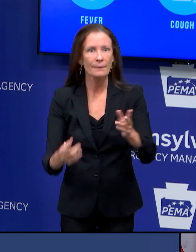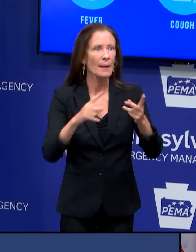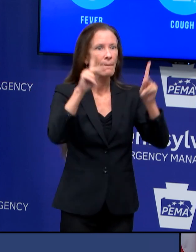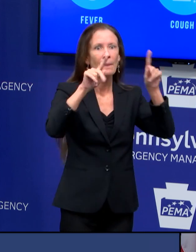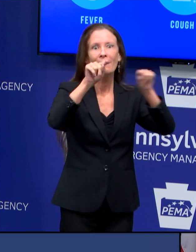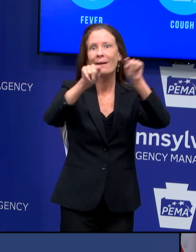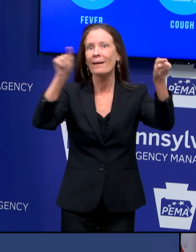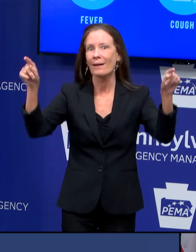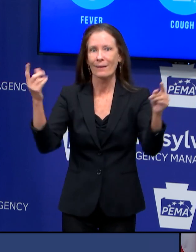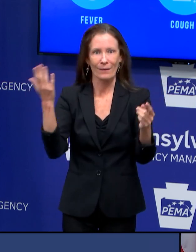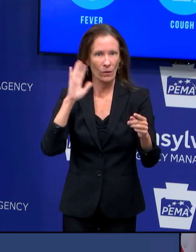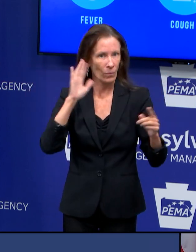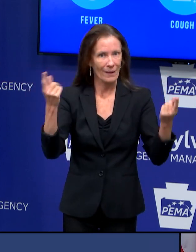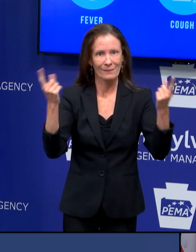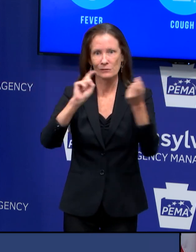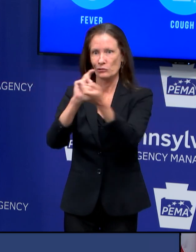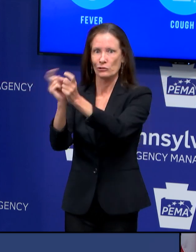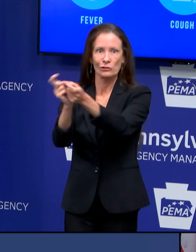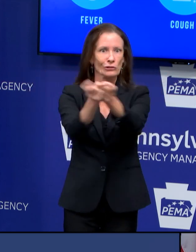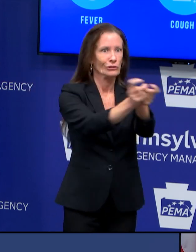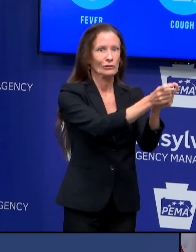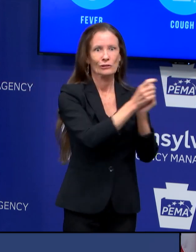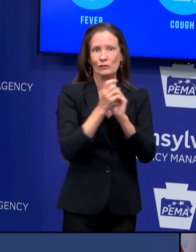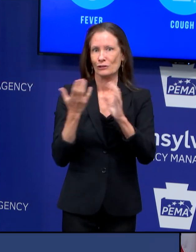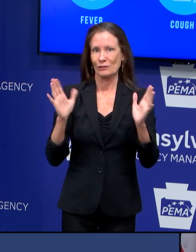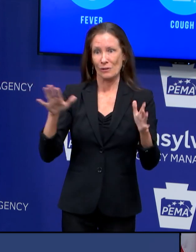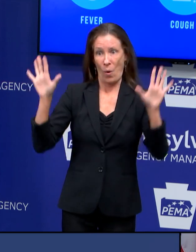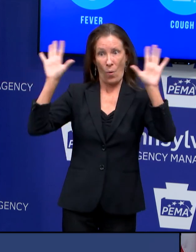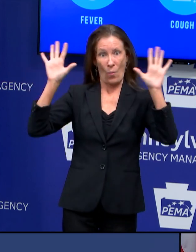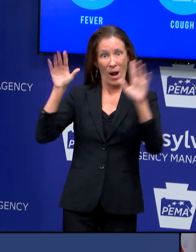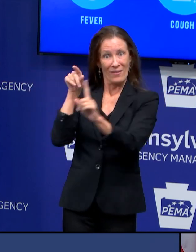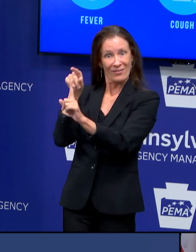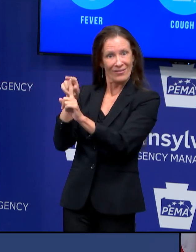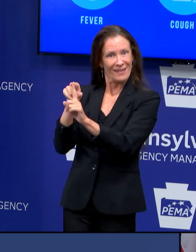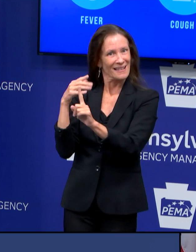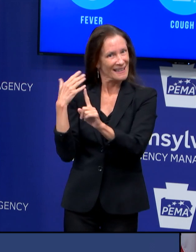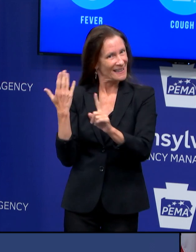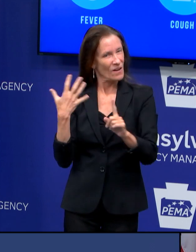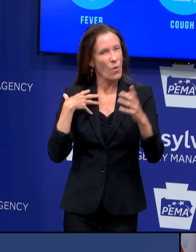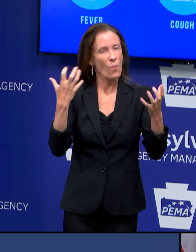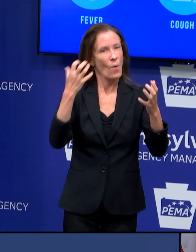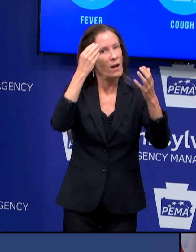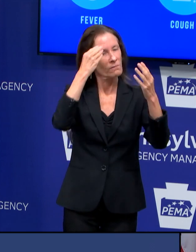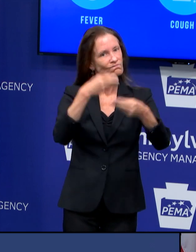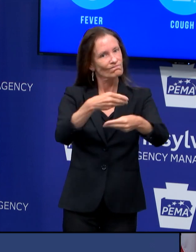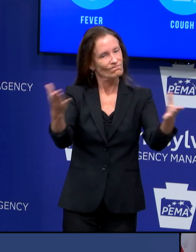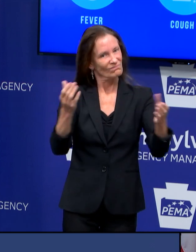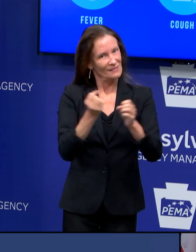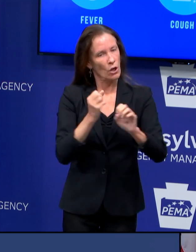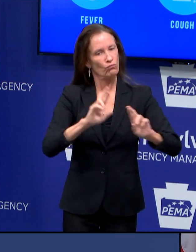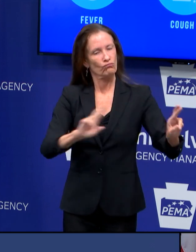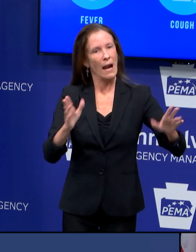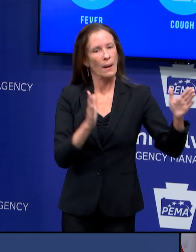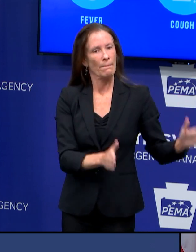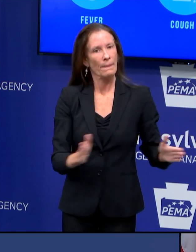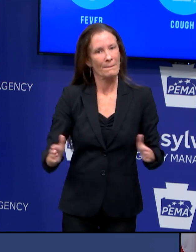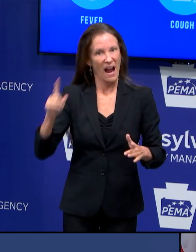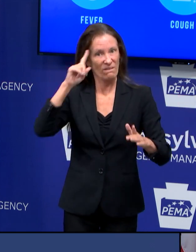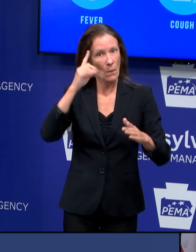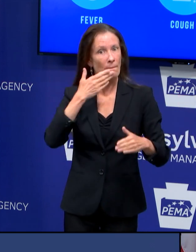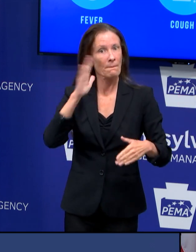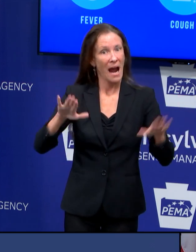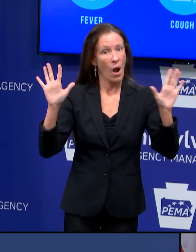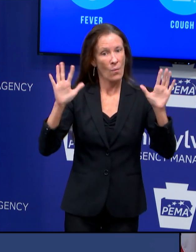this summer, we need to take advantage of the time available to us to get ready. One of the best ways to prepare for severe weather is